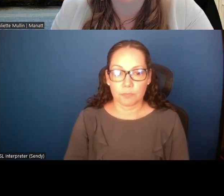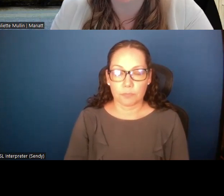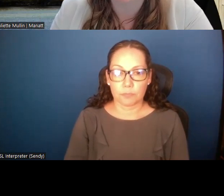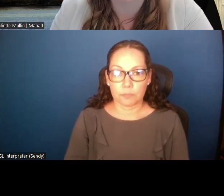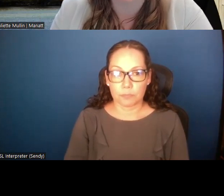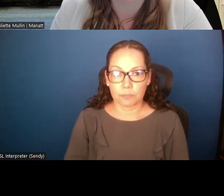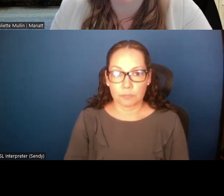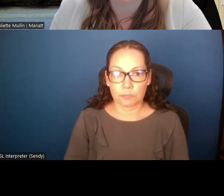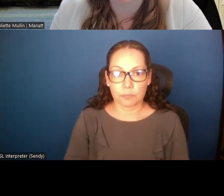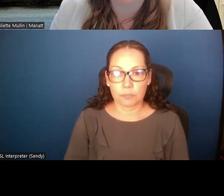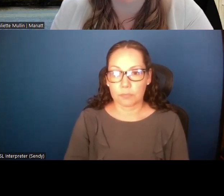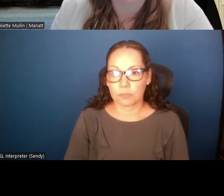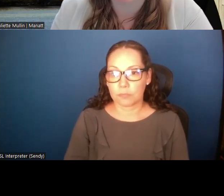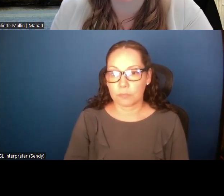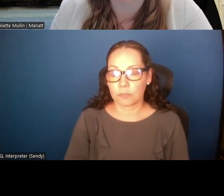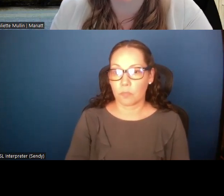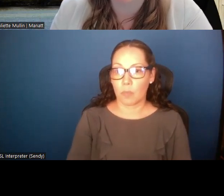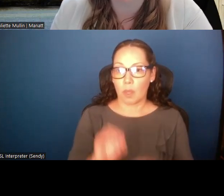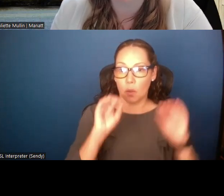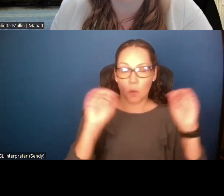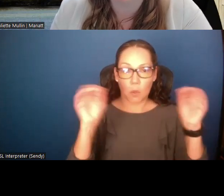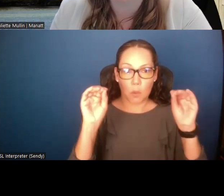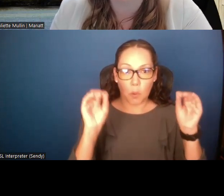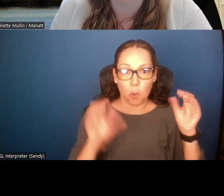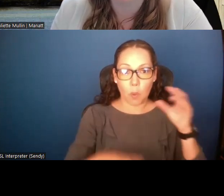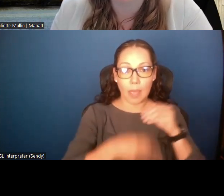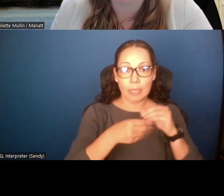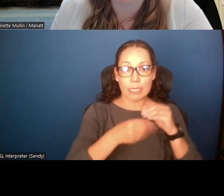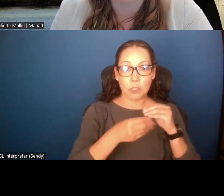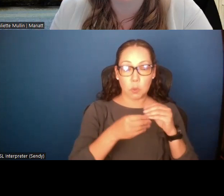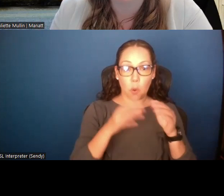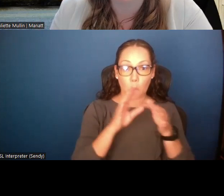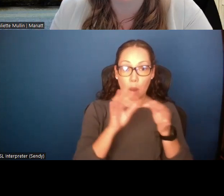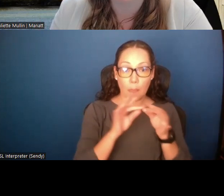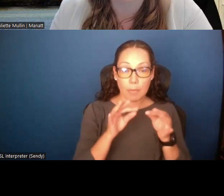I think if there's no additional comments on this one, we can kind of move to